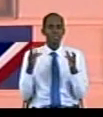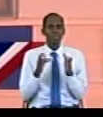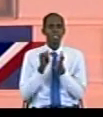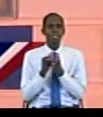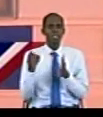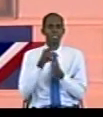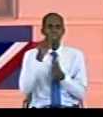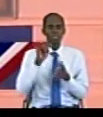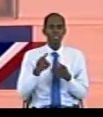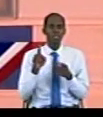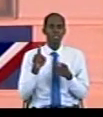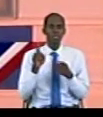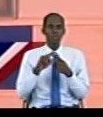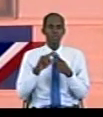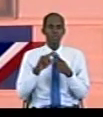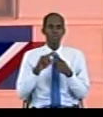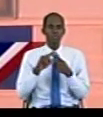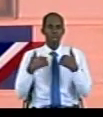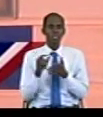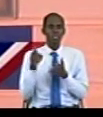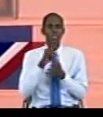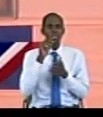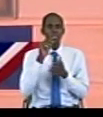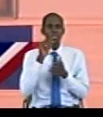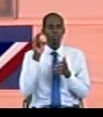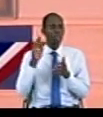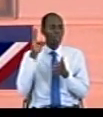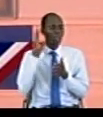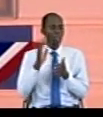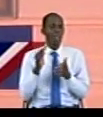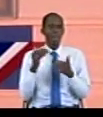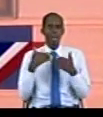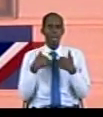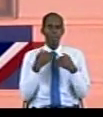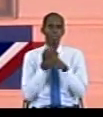that they will have the salvation of the Lord.